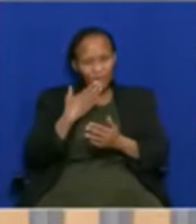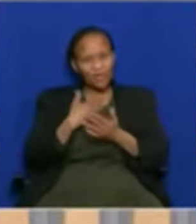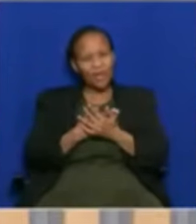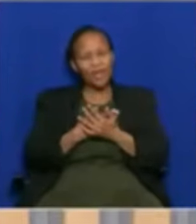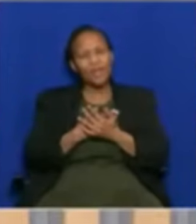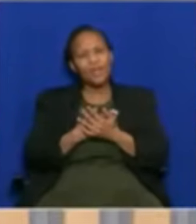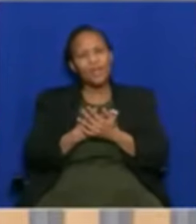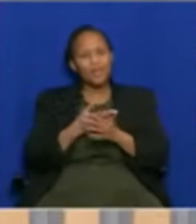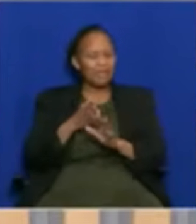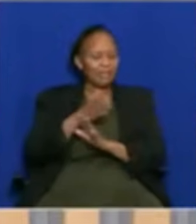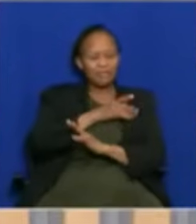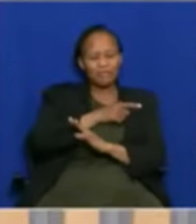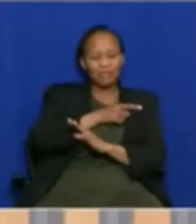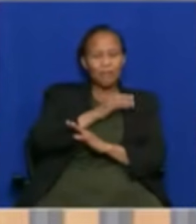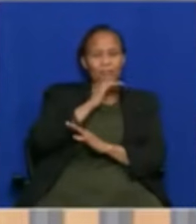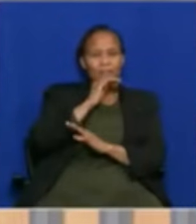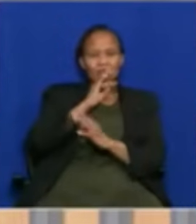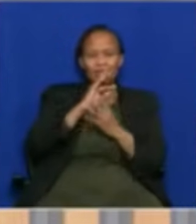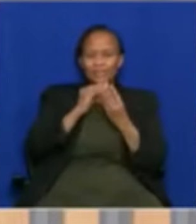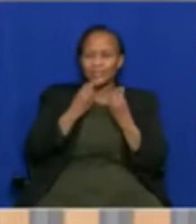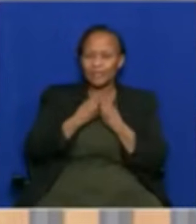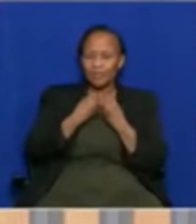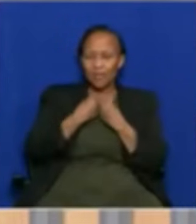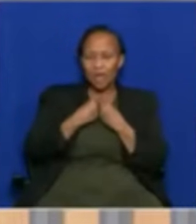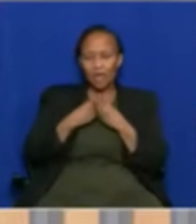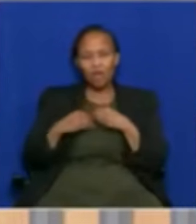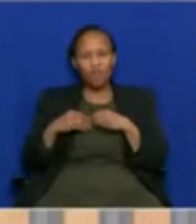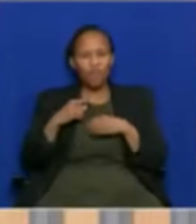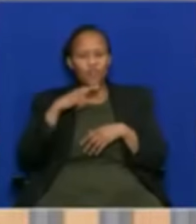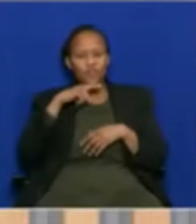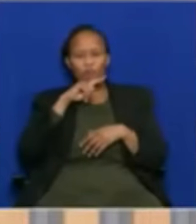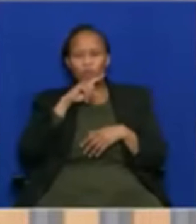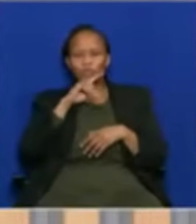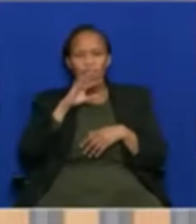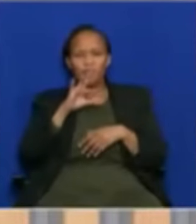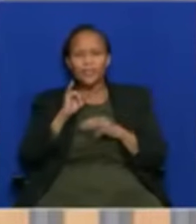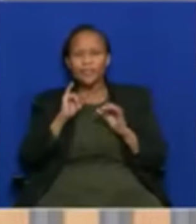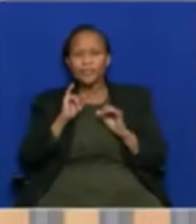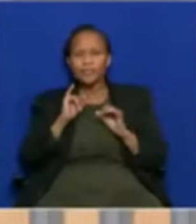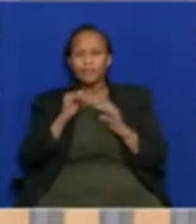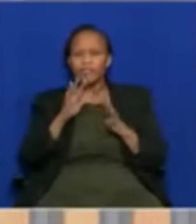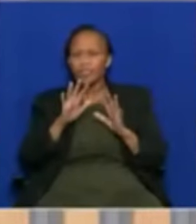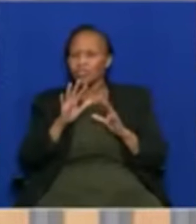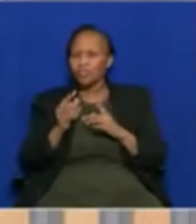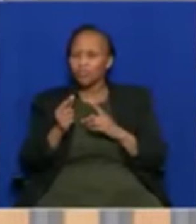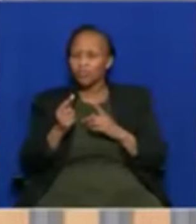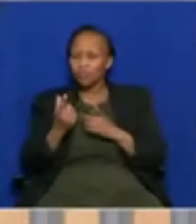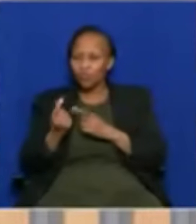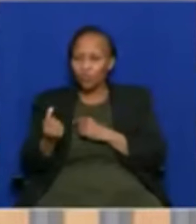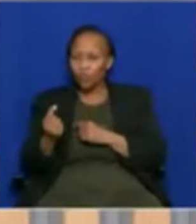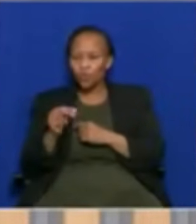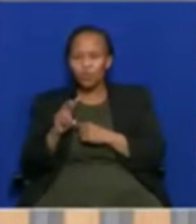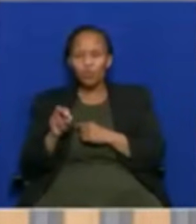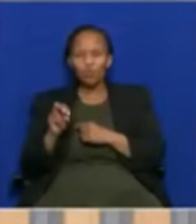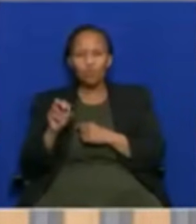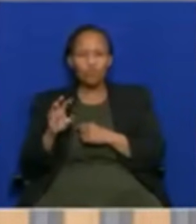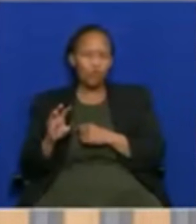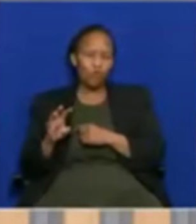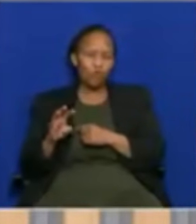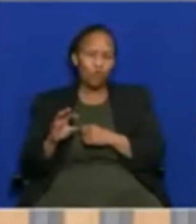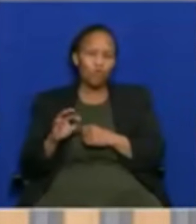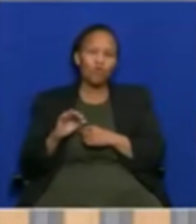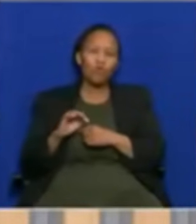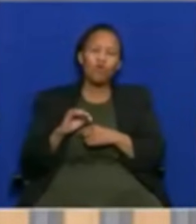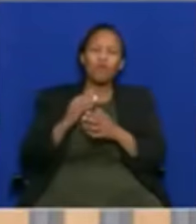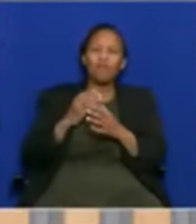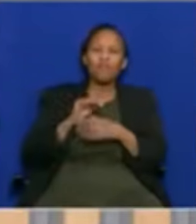fraudulently introduced in 2024. If you go to 470 of file 2, you will see